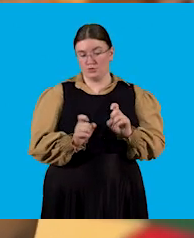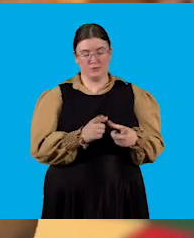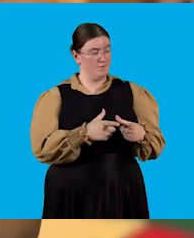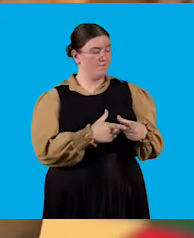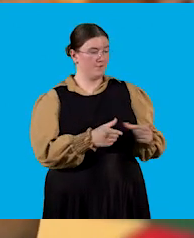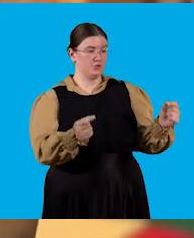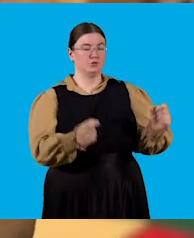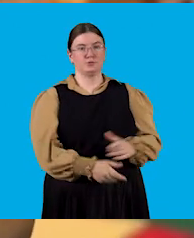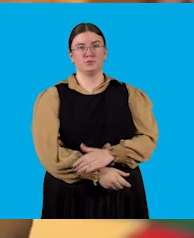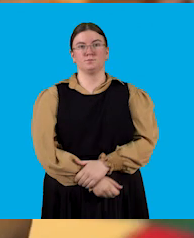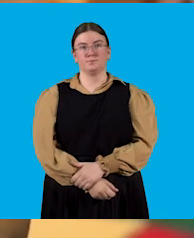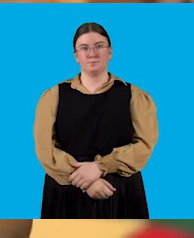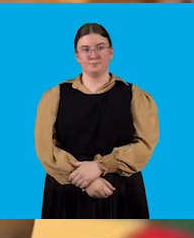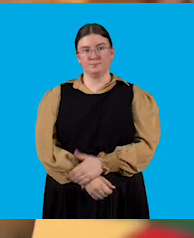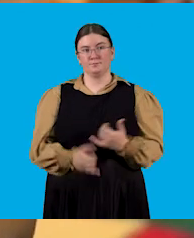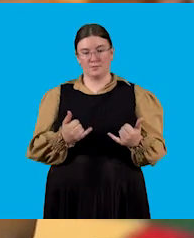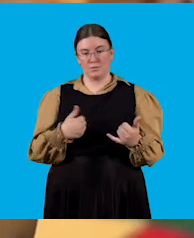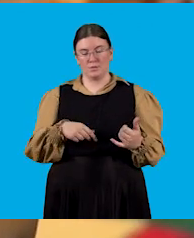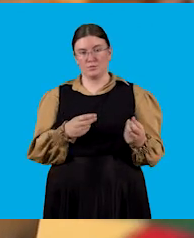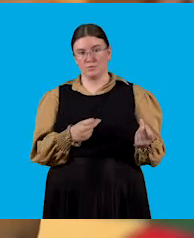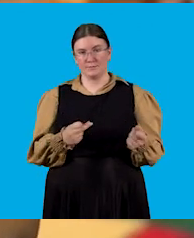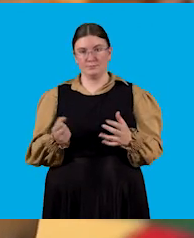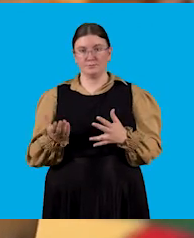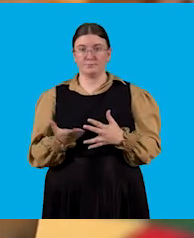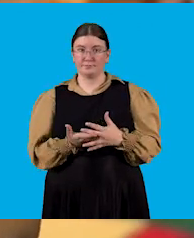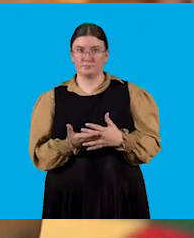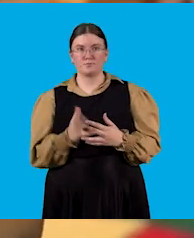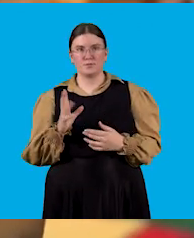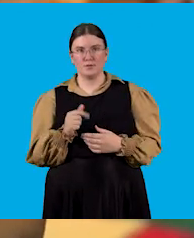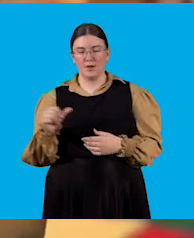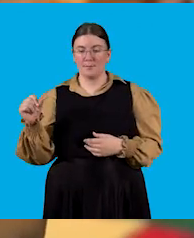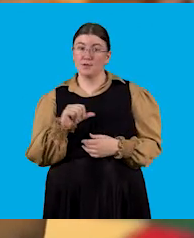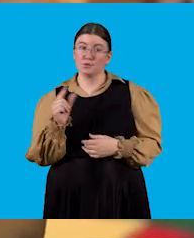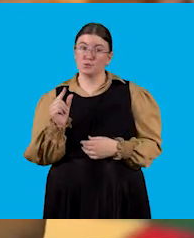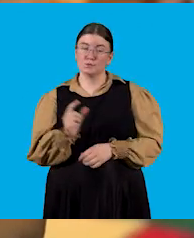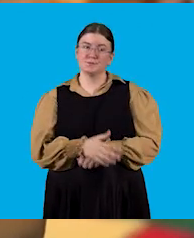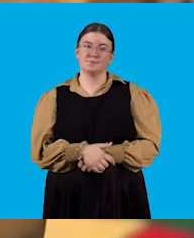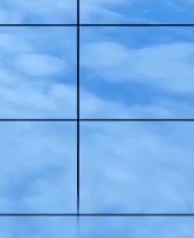question session. Let us take a break and we will be back soon.